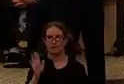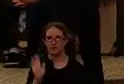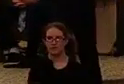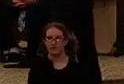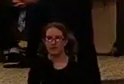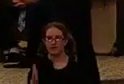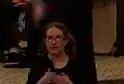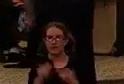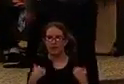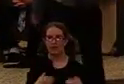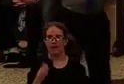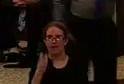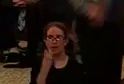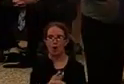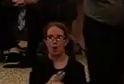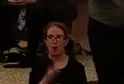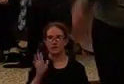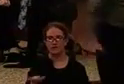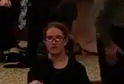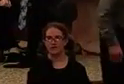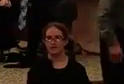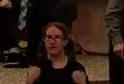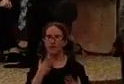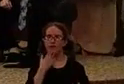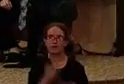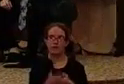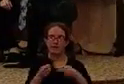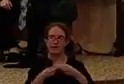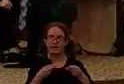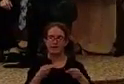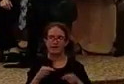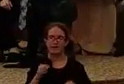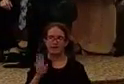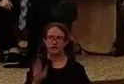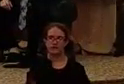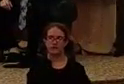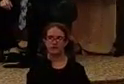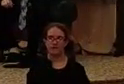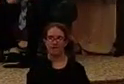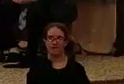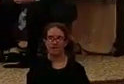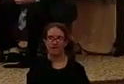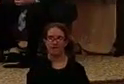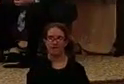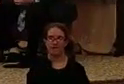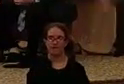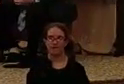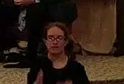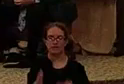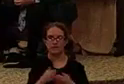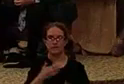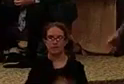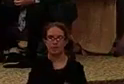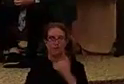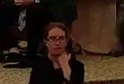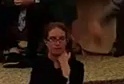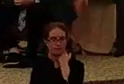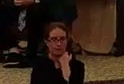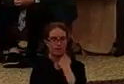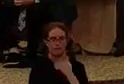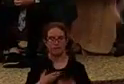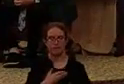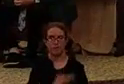us have had rough childhoods. Some of us have had good, easy going childhoods. Amen. Some of us were raised poor.